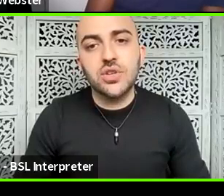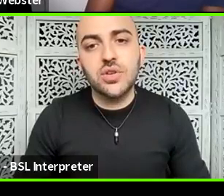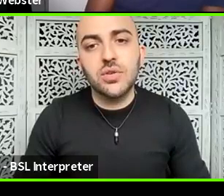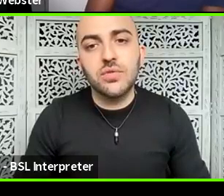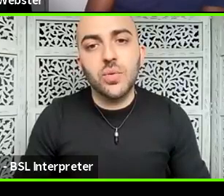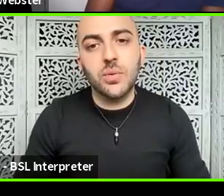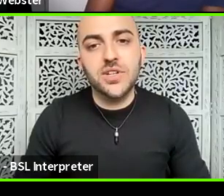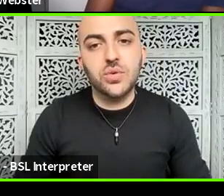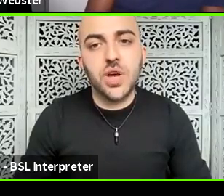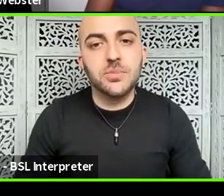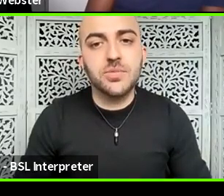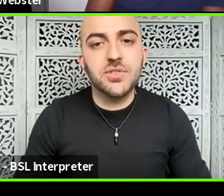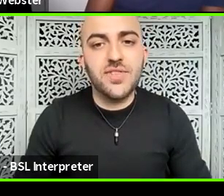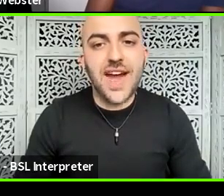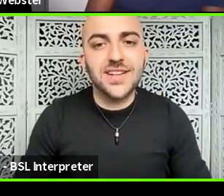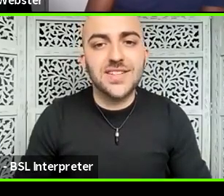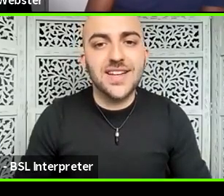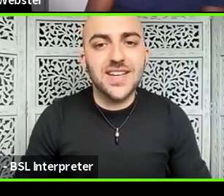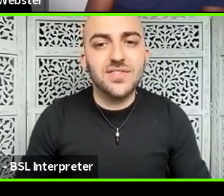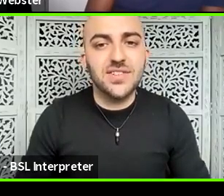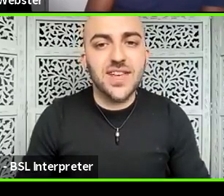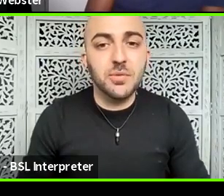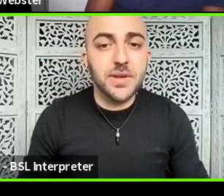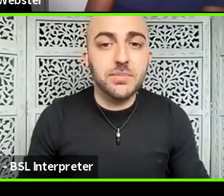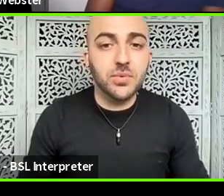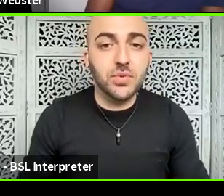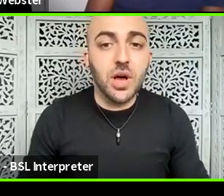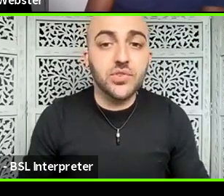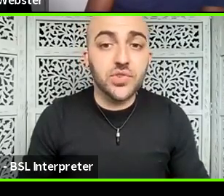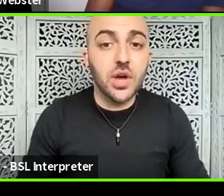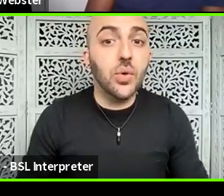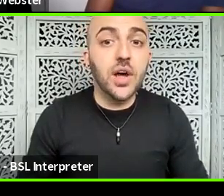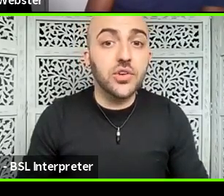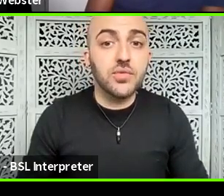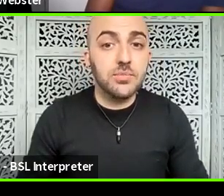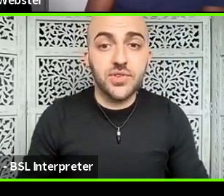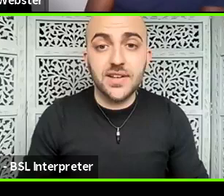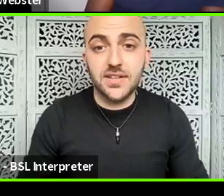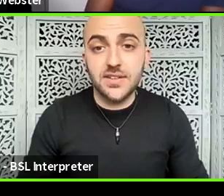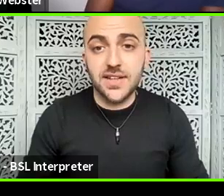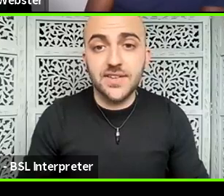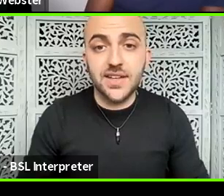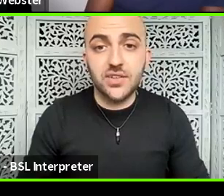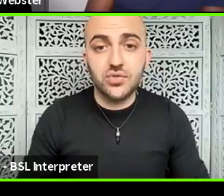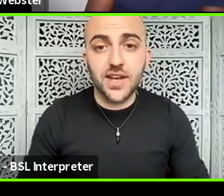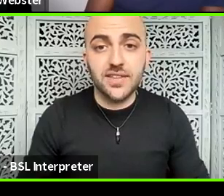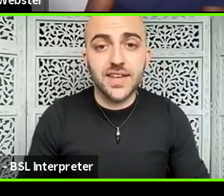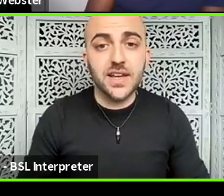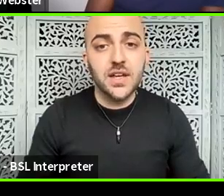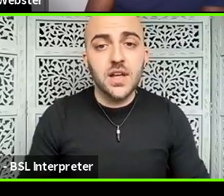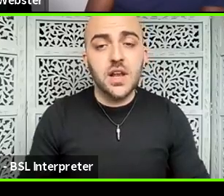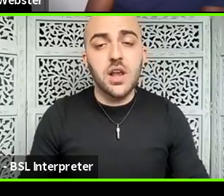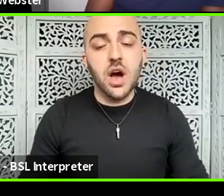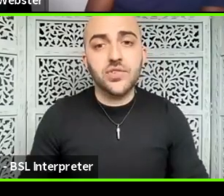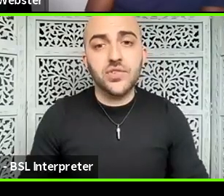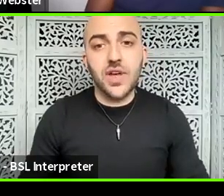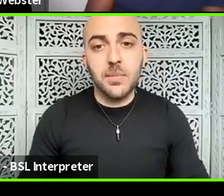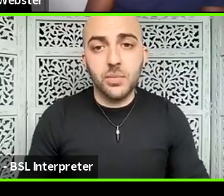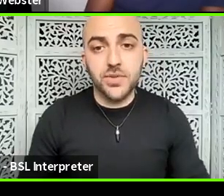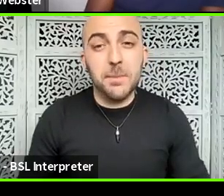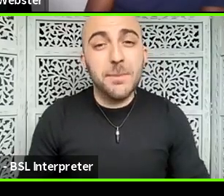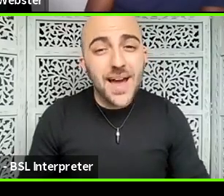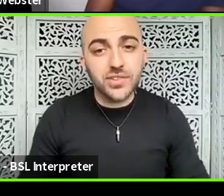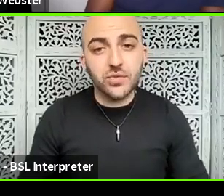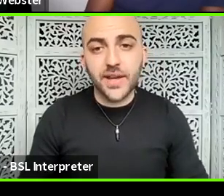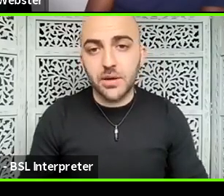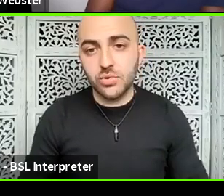of the passion for what we do comes from the fact that deaf and disabled people are so underrepresented in the industry. I think last